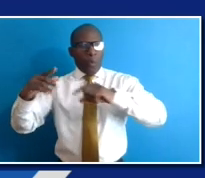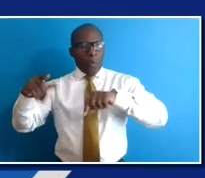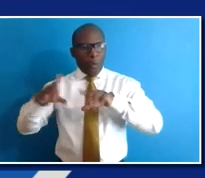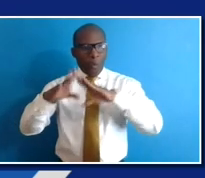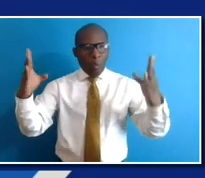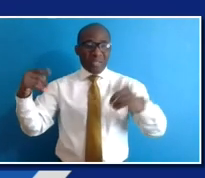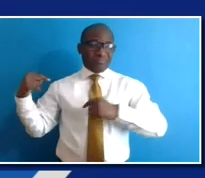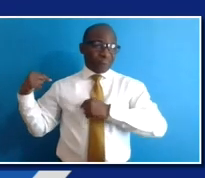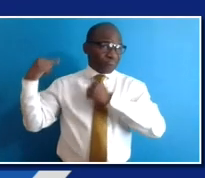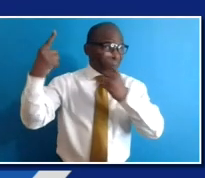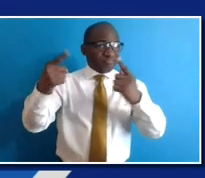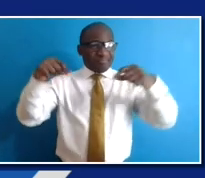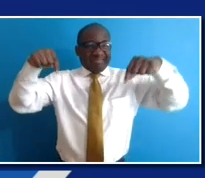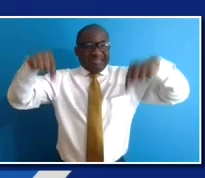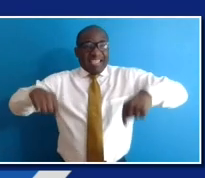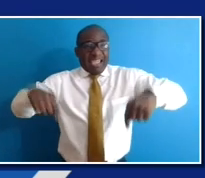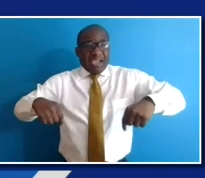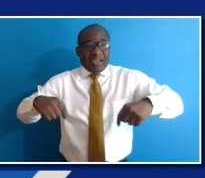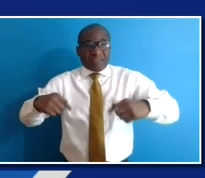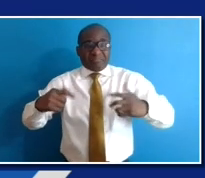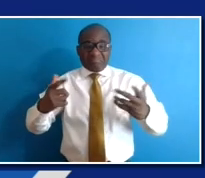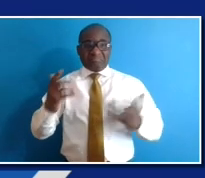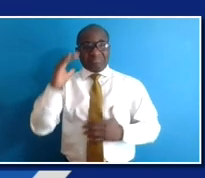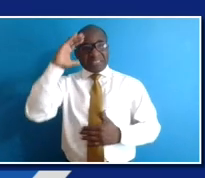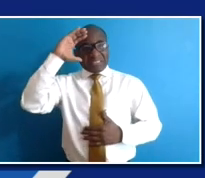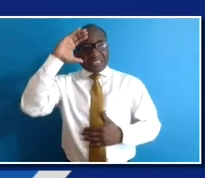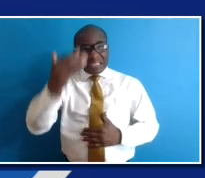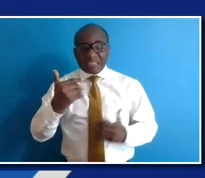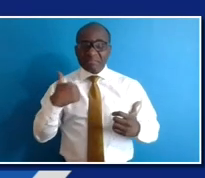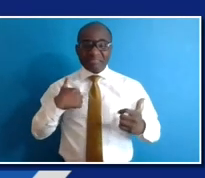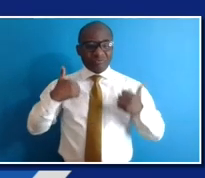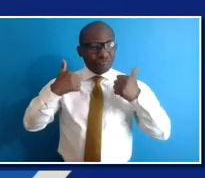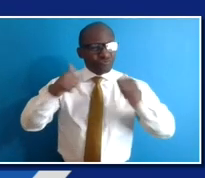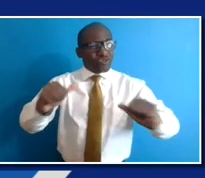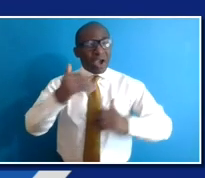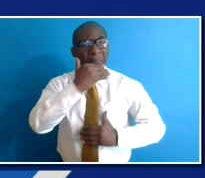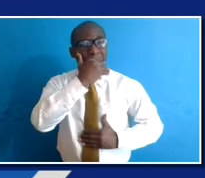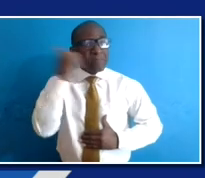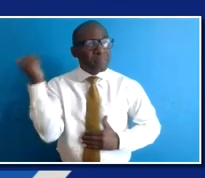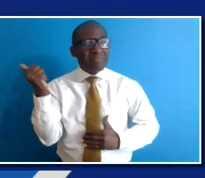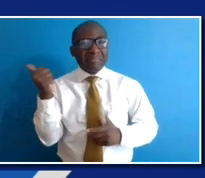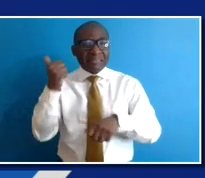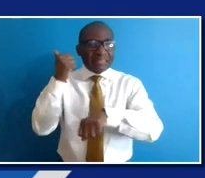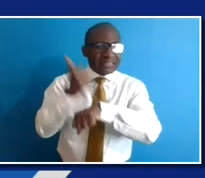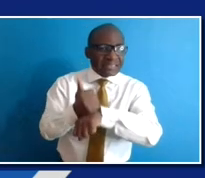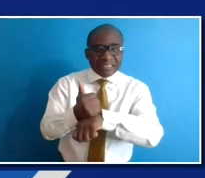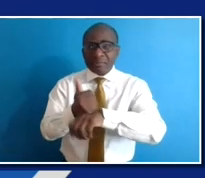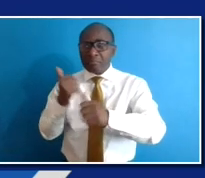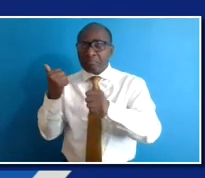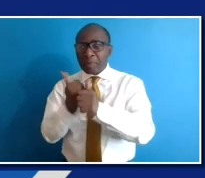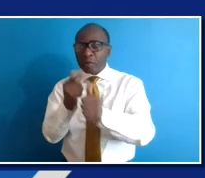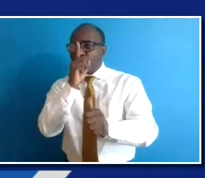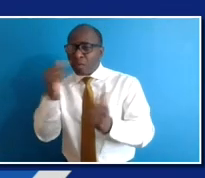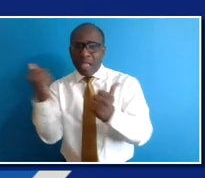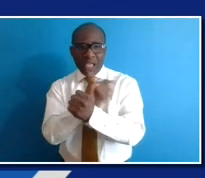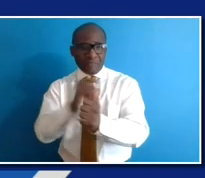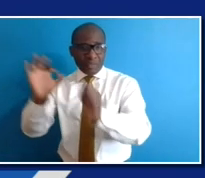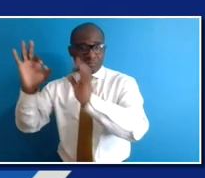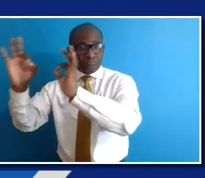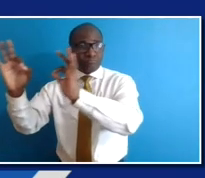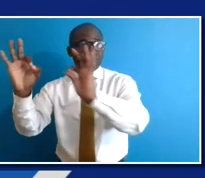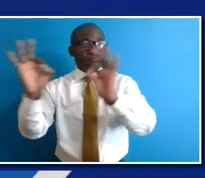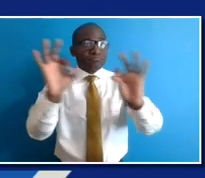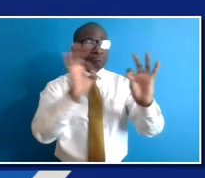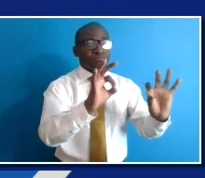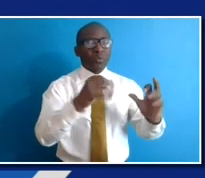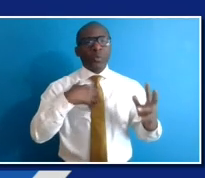circumstances, but the administration has been fabulous to work with. George is so understanding of what it means for us to try to keep